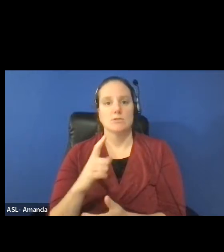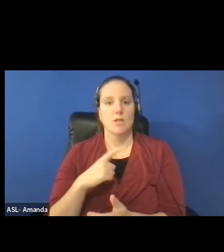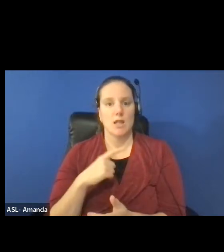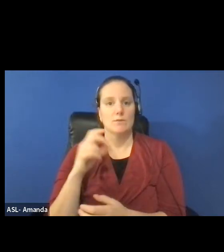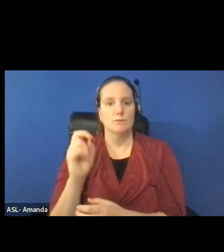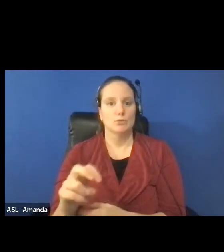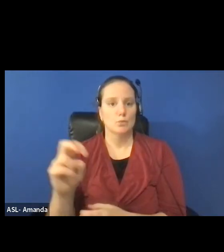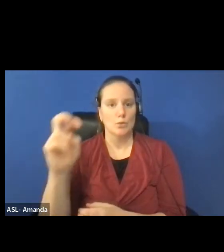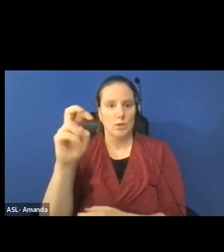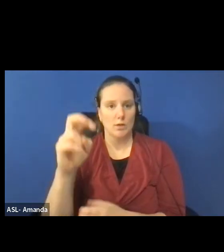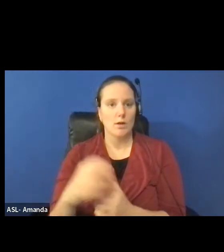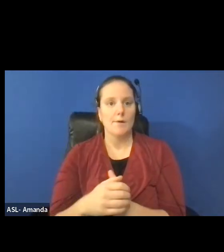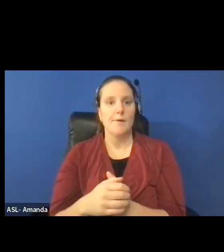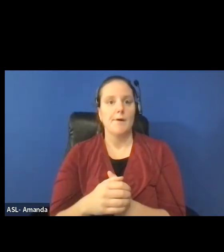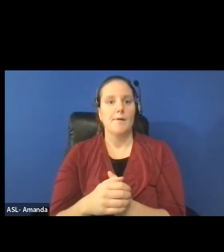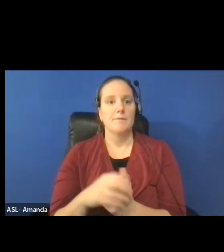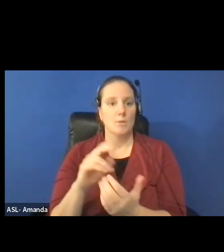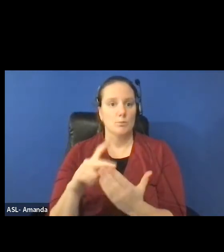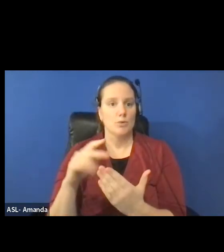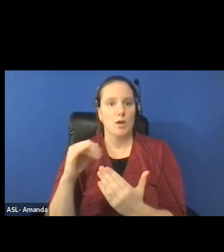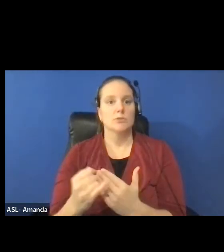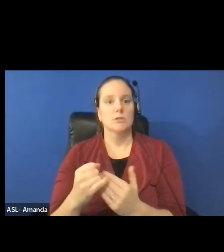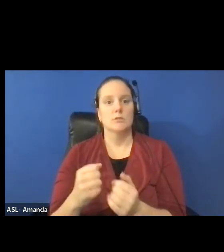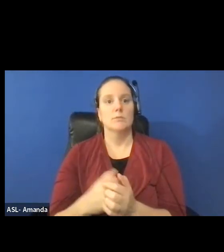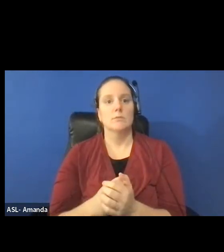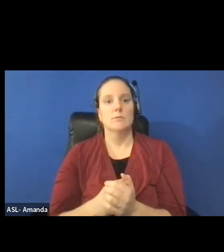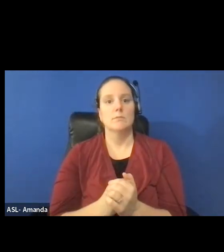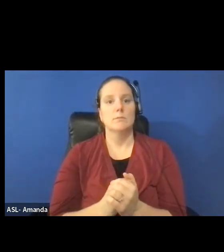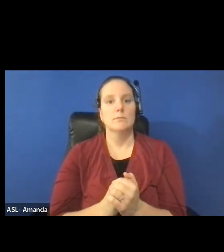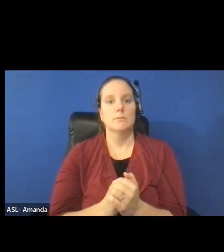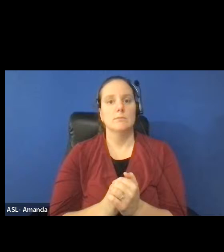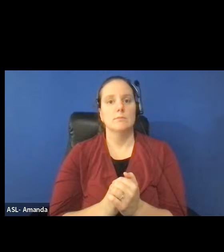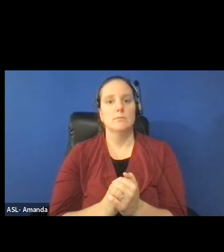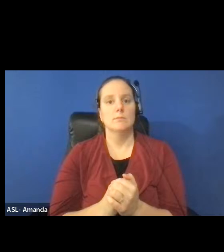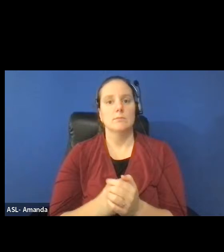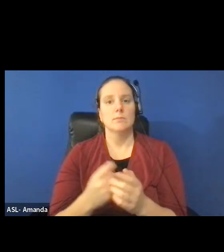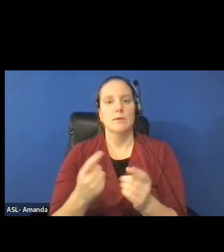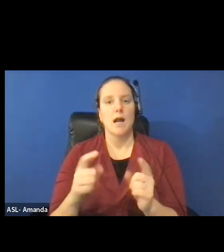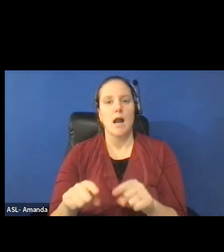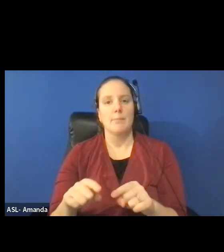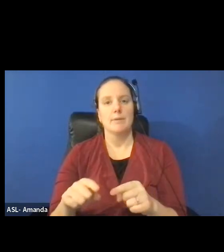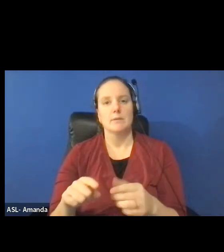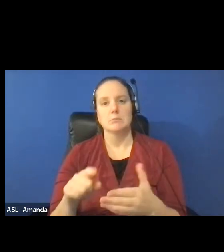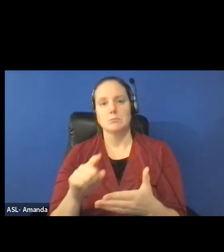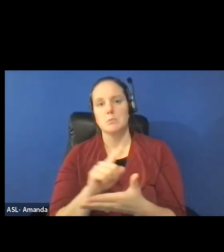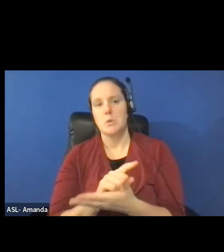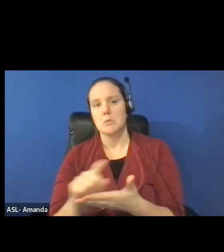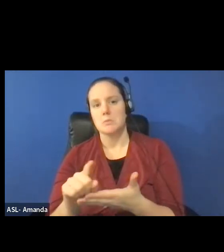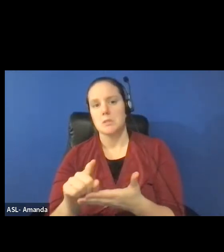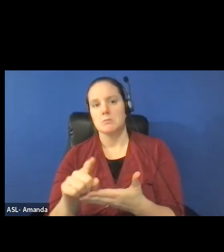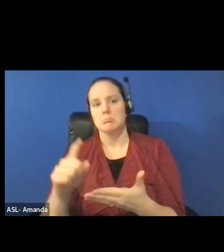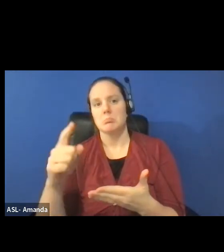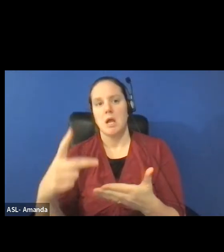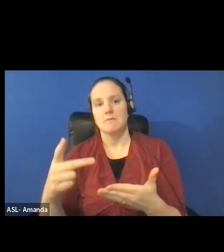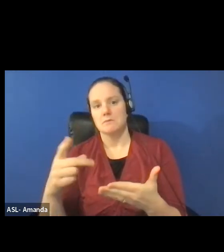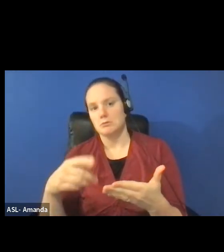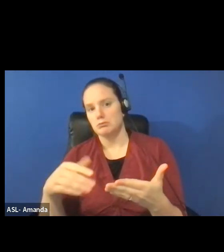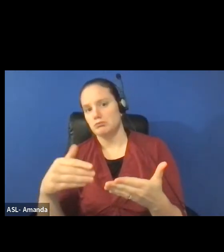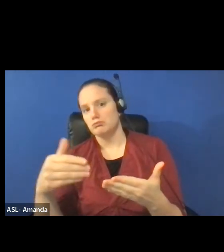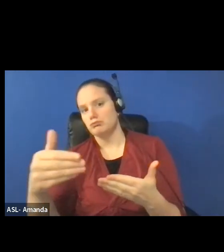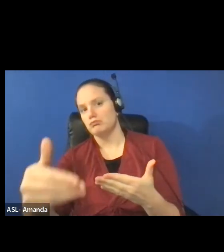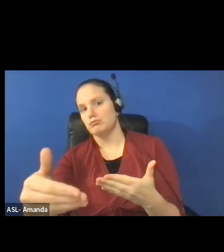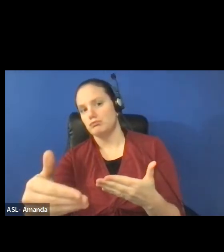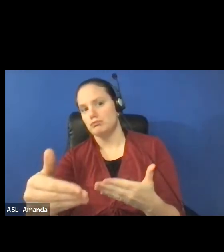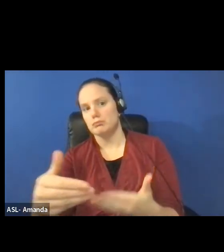tour of the project that will happen in the next week and a half. So we're going to